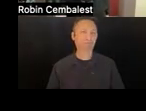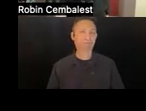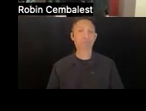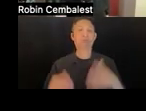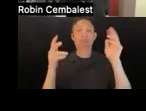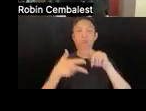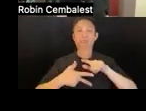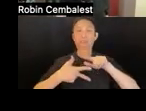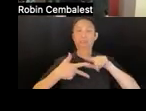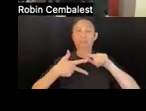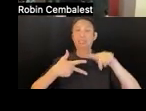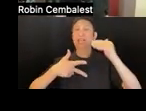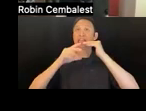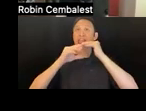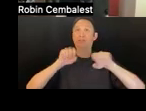release